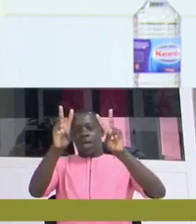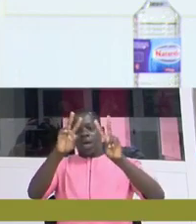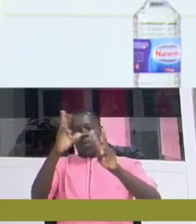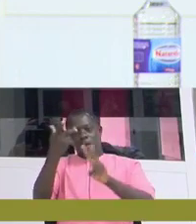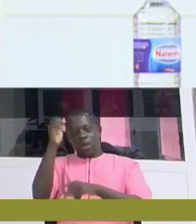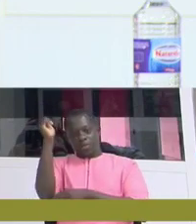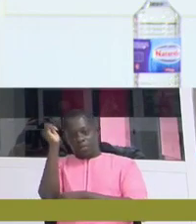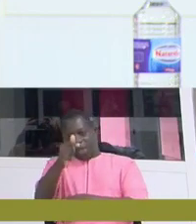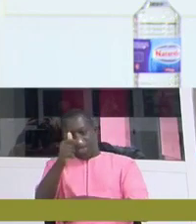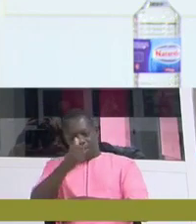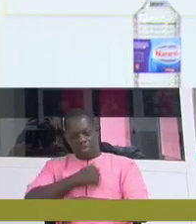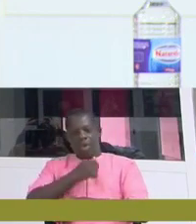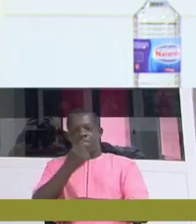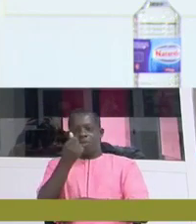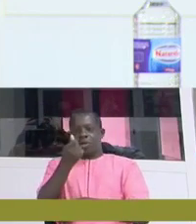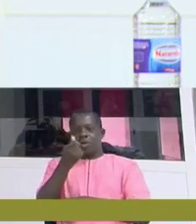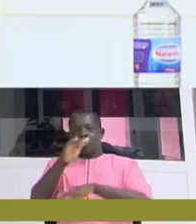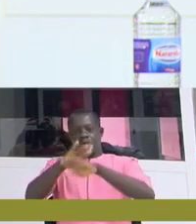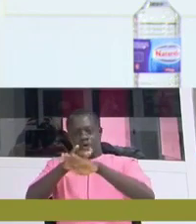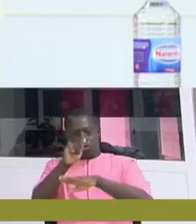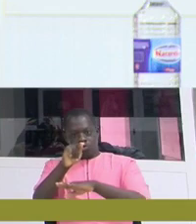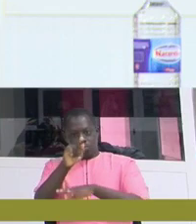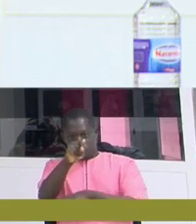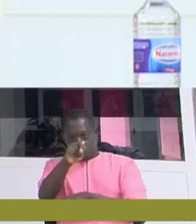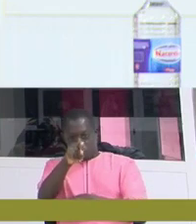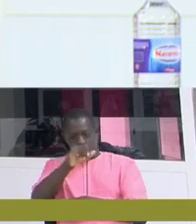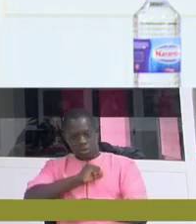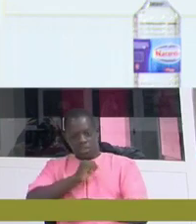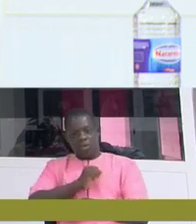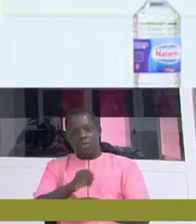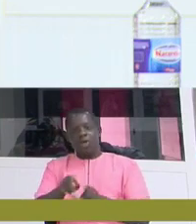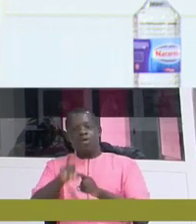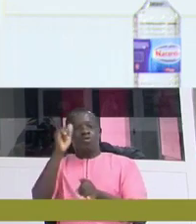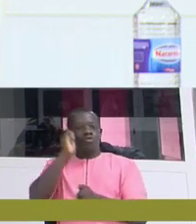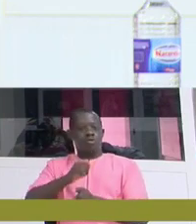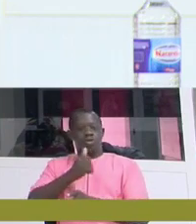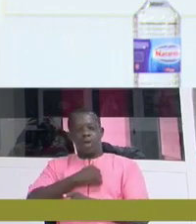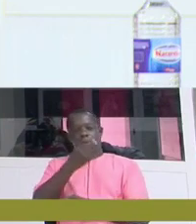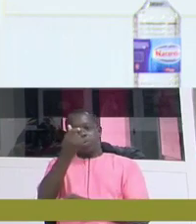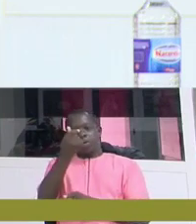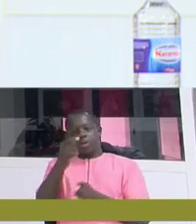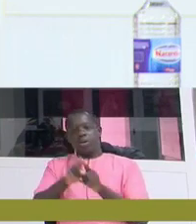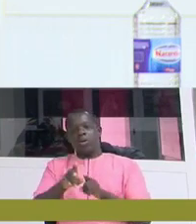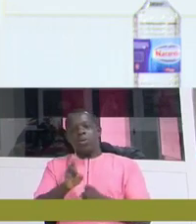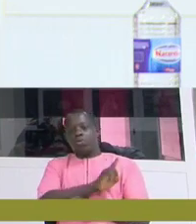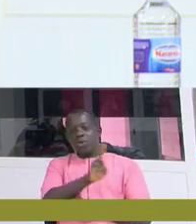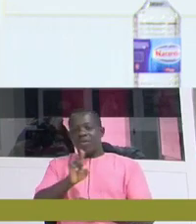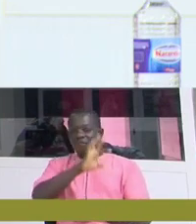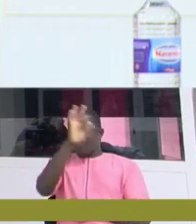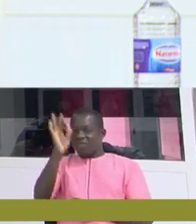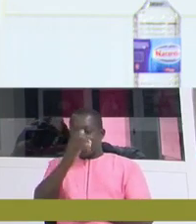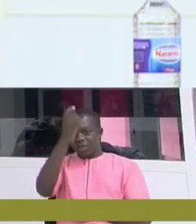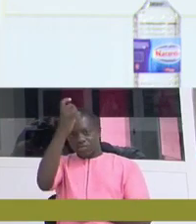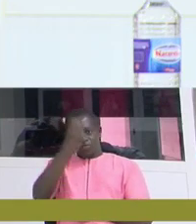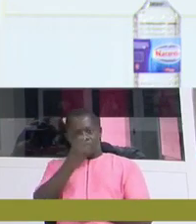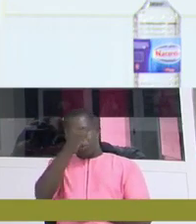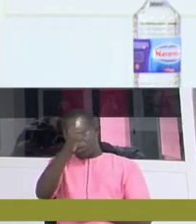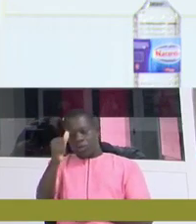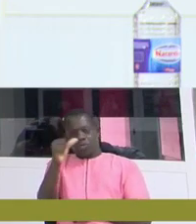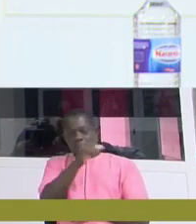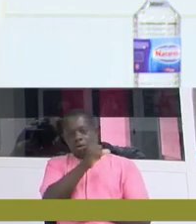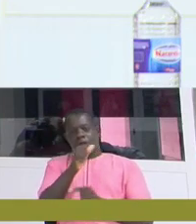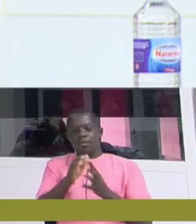my money to you. Ite nakodo domo. You eat my money. Ndakumo kuyata nyoy jewe. We were angry with each other there. Wolunga katanya